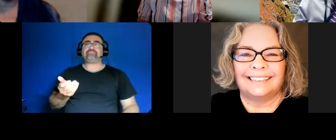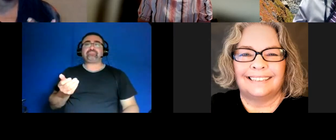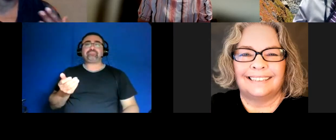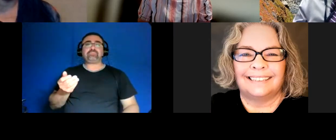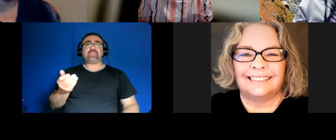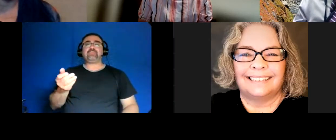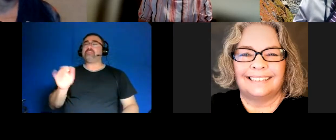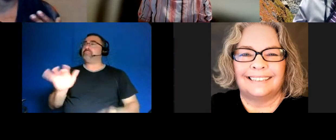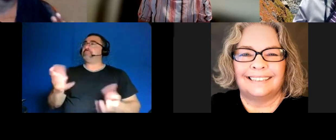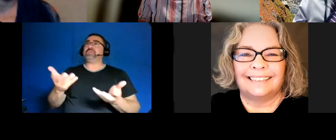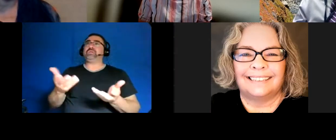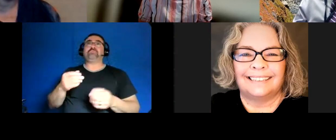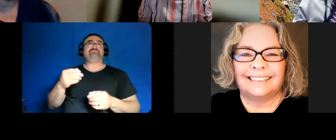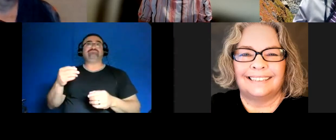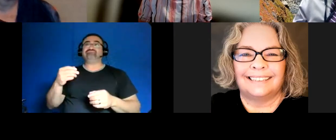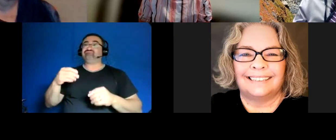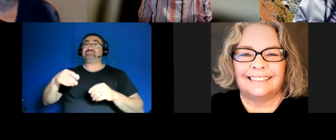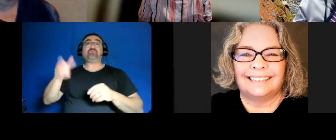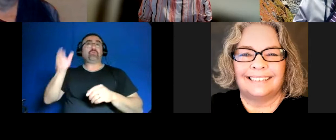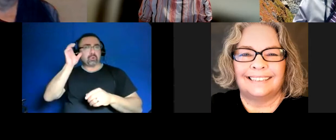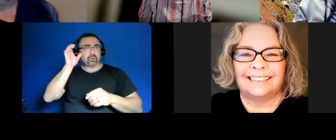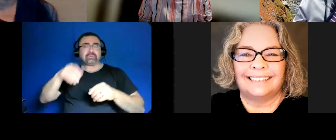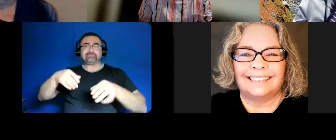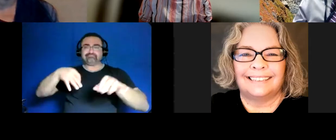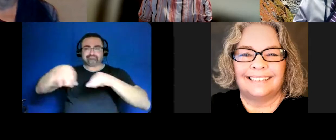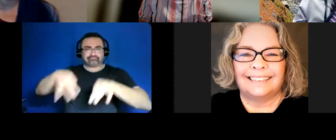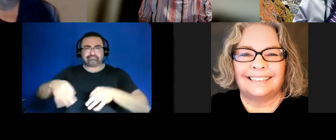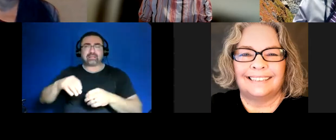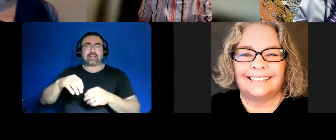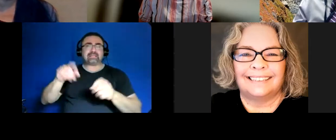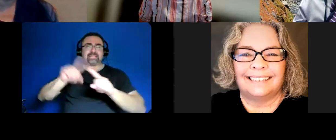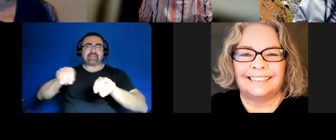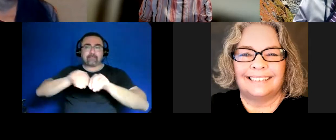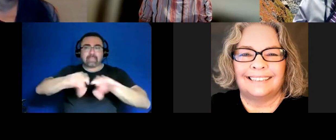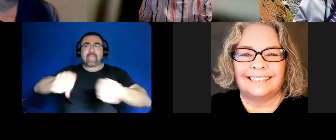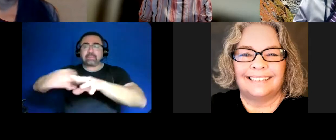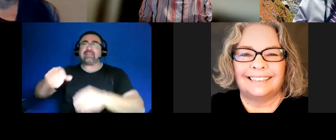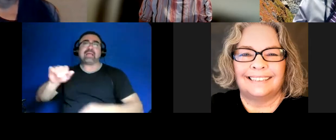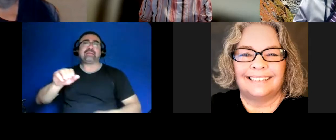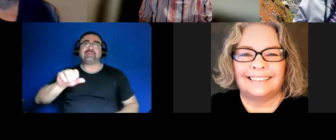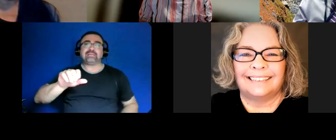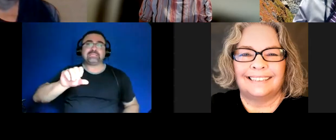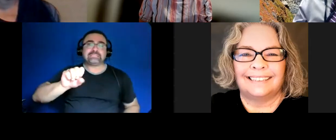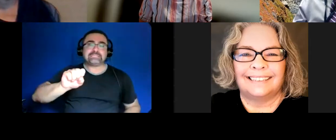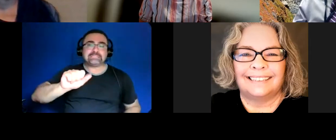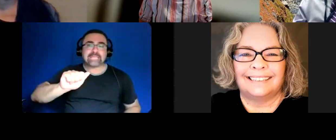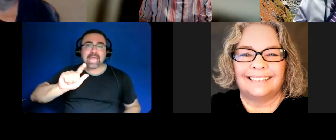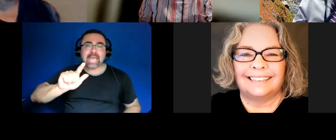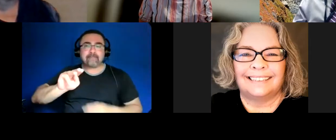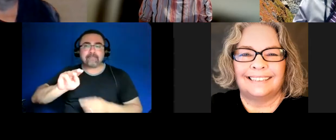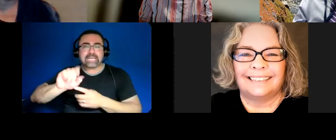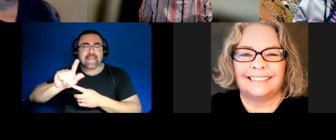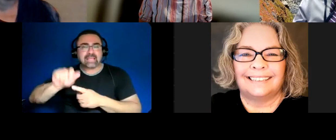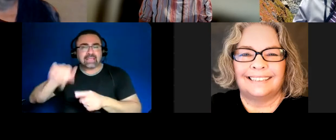probably heard us talk about different outbreaks. For example, when we're talking about Salmonella or Shigella, the way that we're able